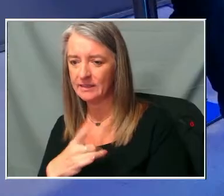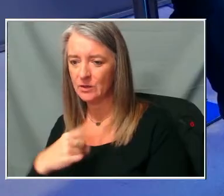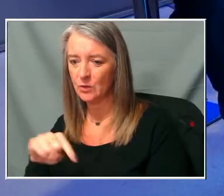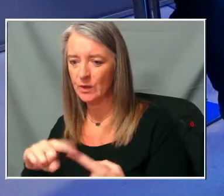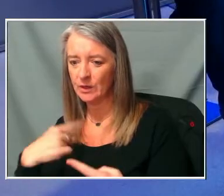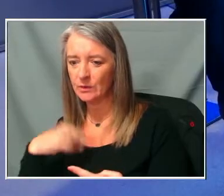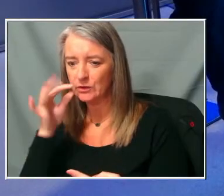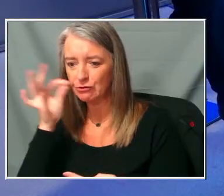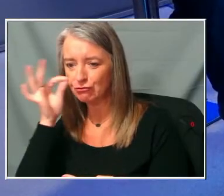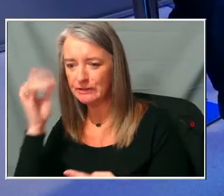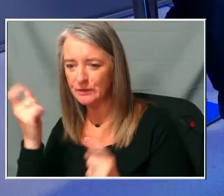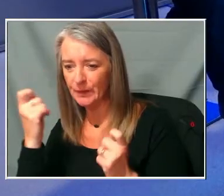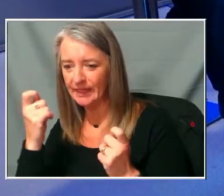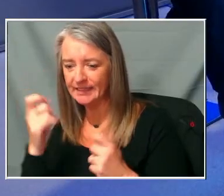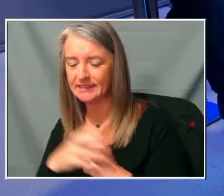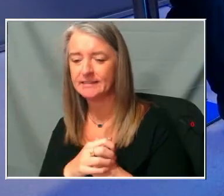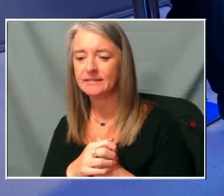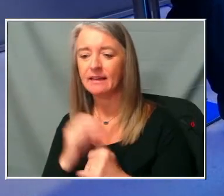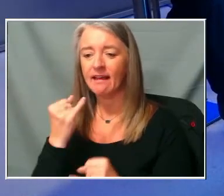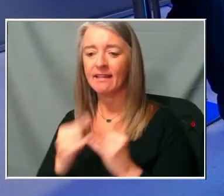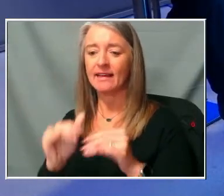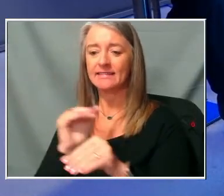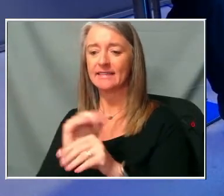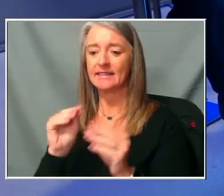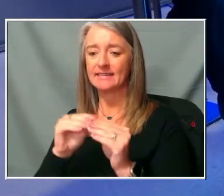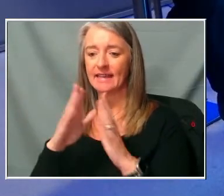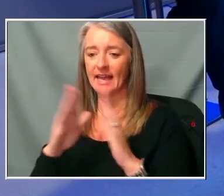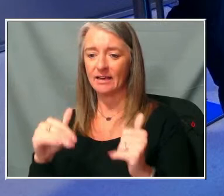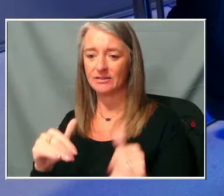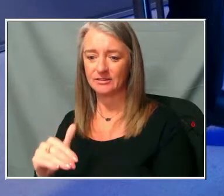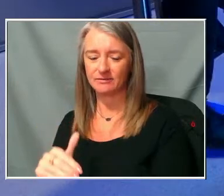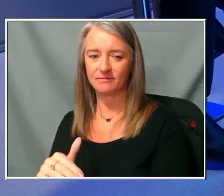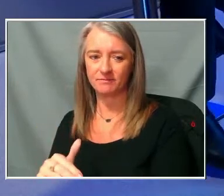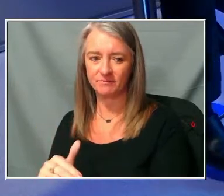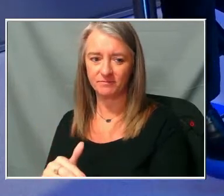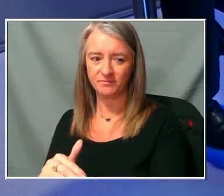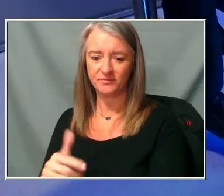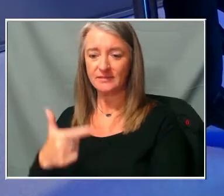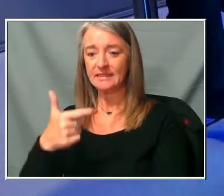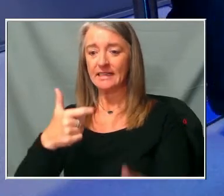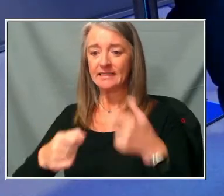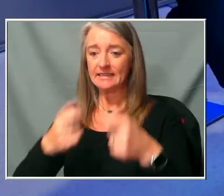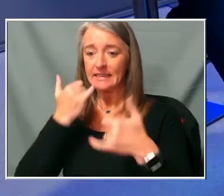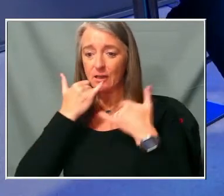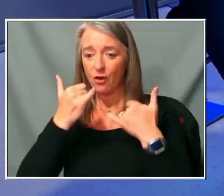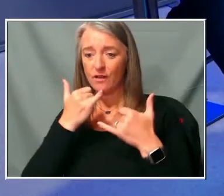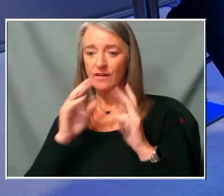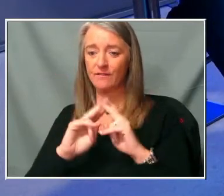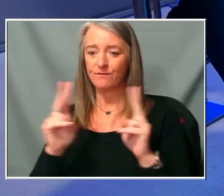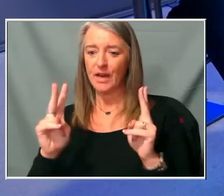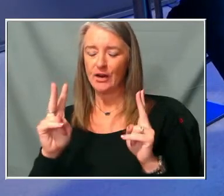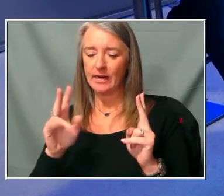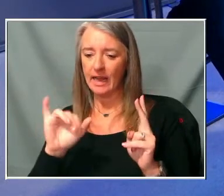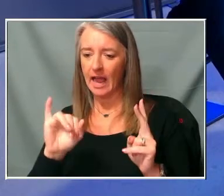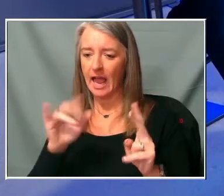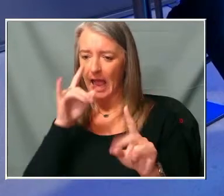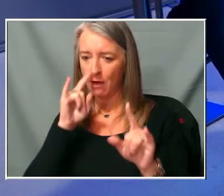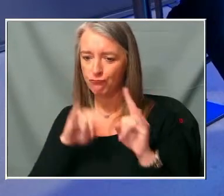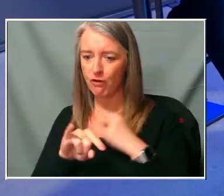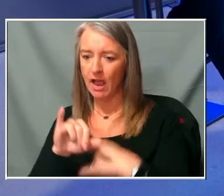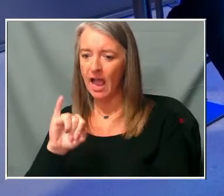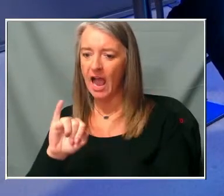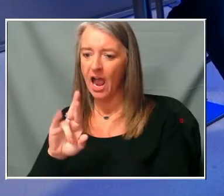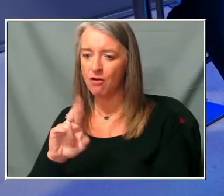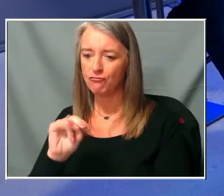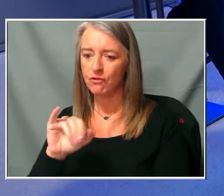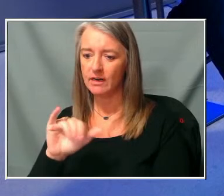Chiefs win. So what was it like last night in the house? It was texting and calling. What were you guys? So it was very ironic because I do